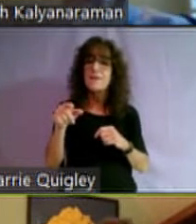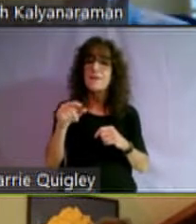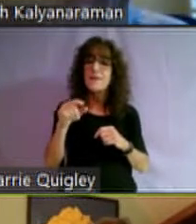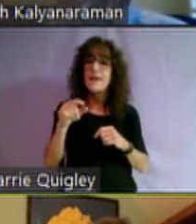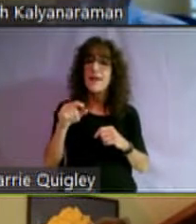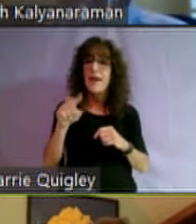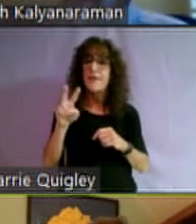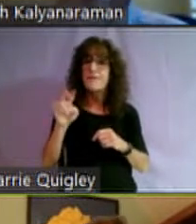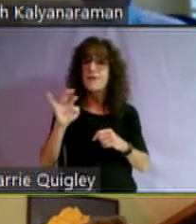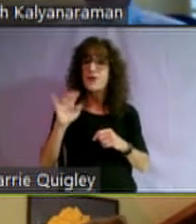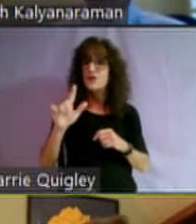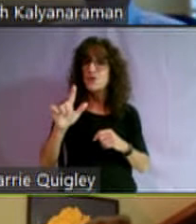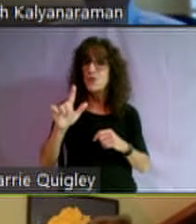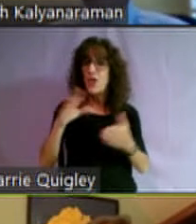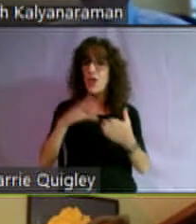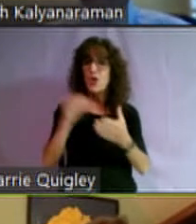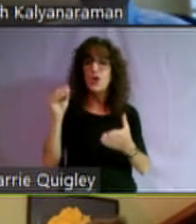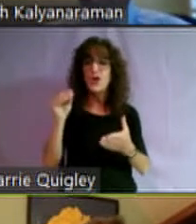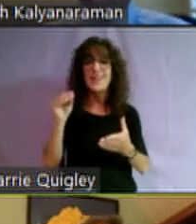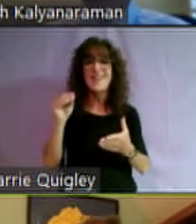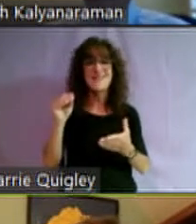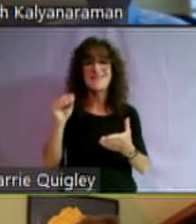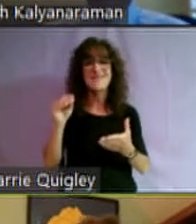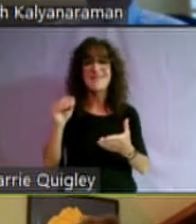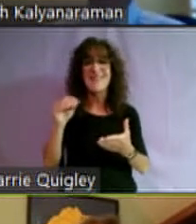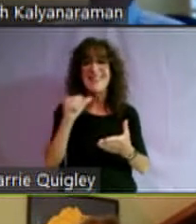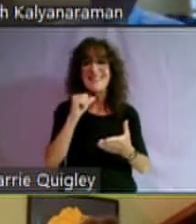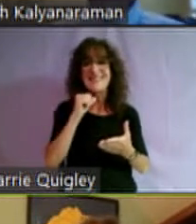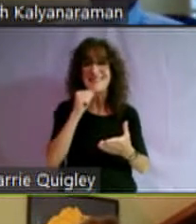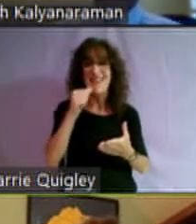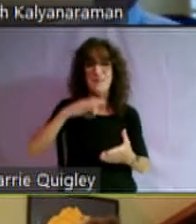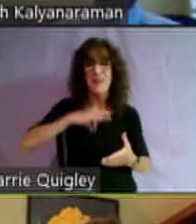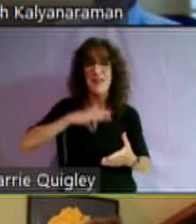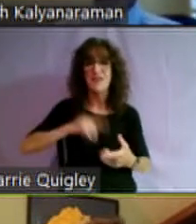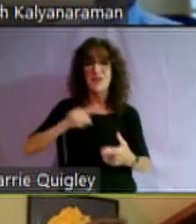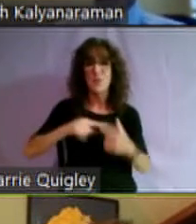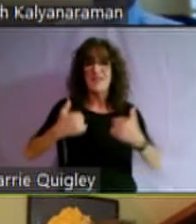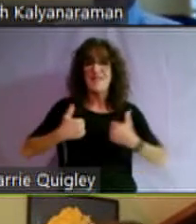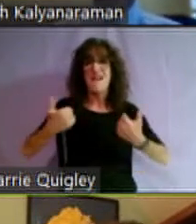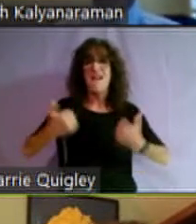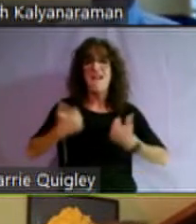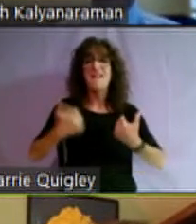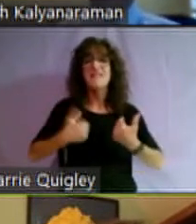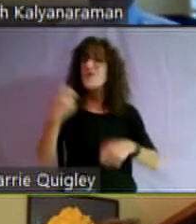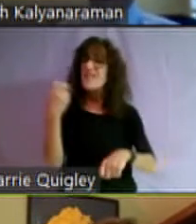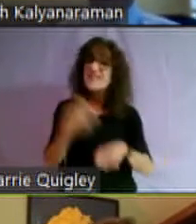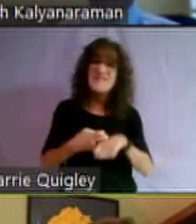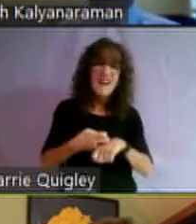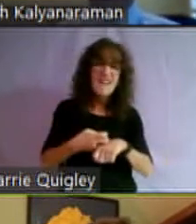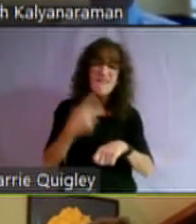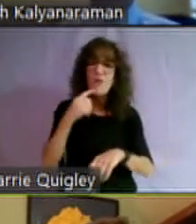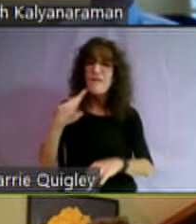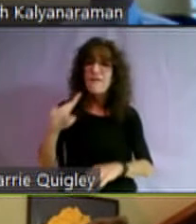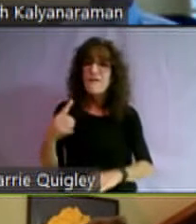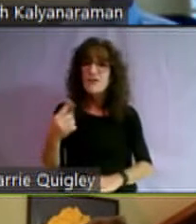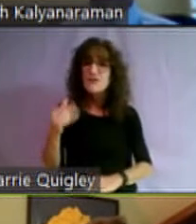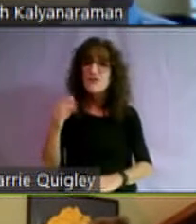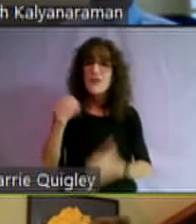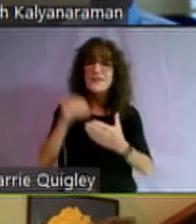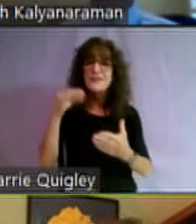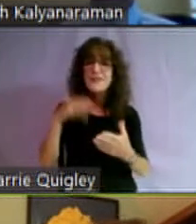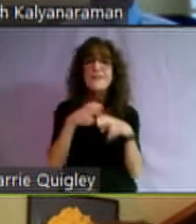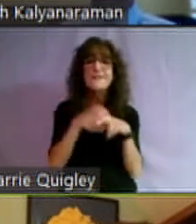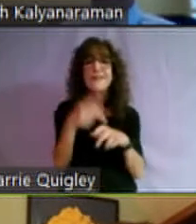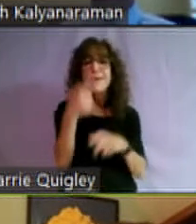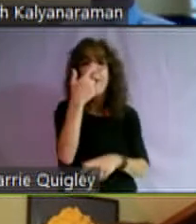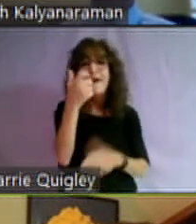learning is less useful the younger you get. Mm-hmm. It's really hard for a first grader to do much